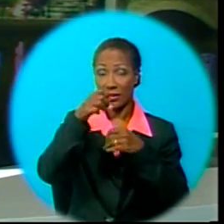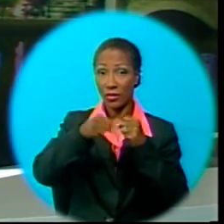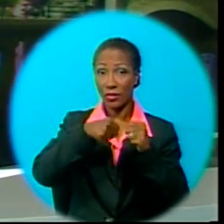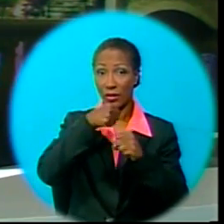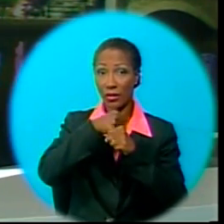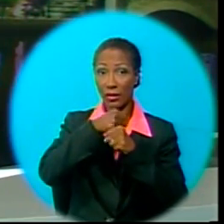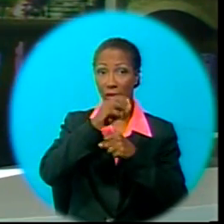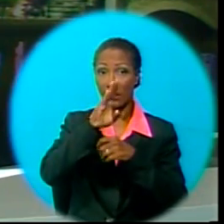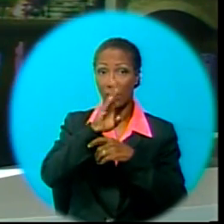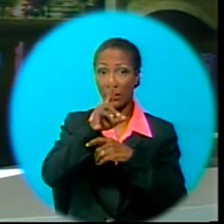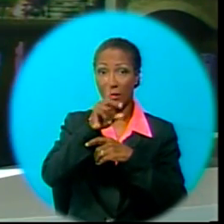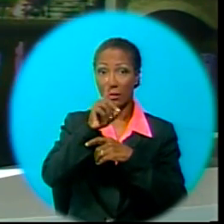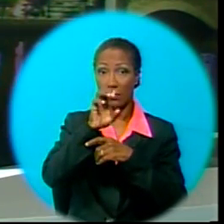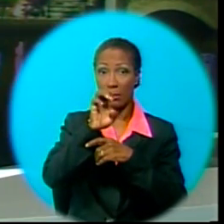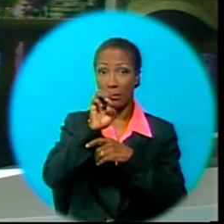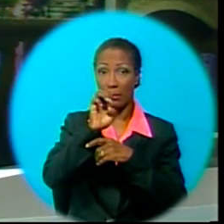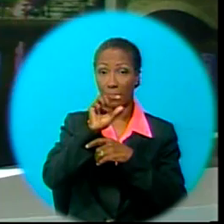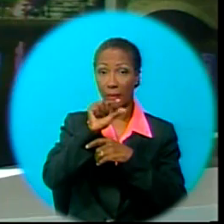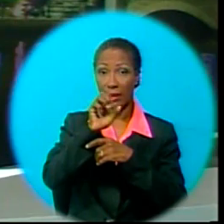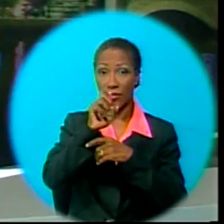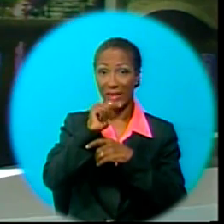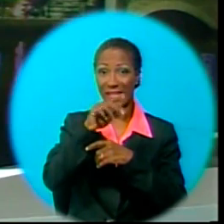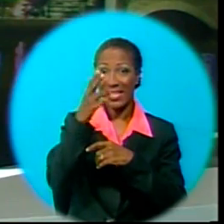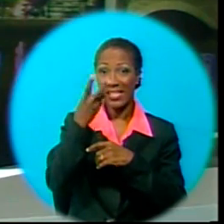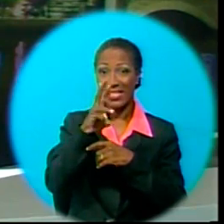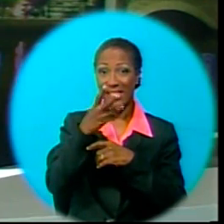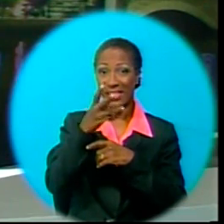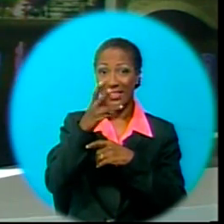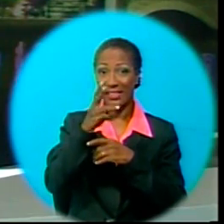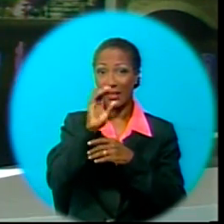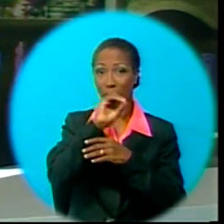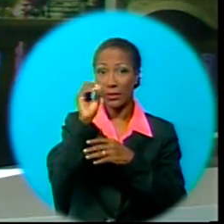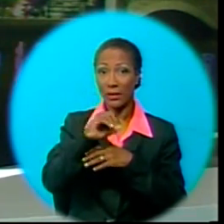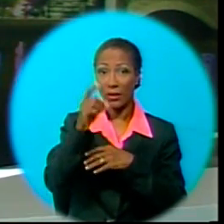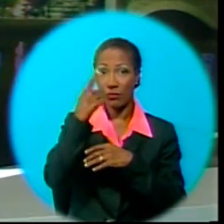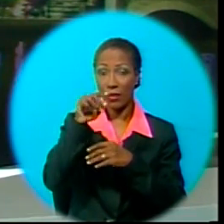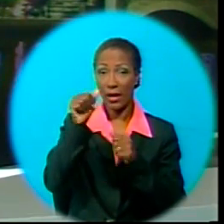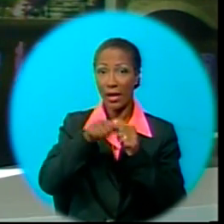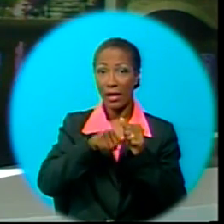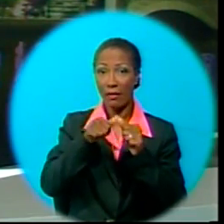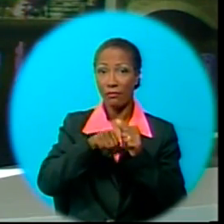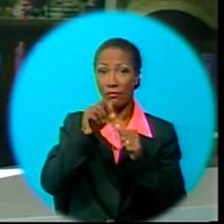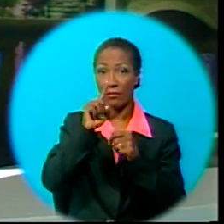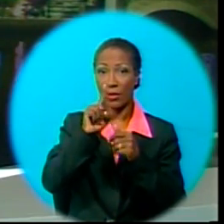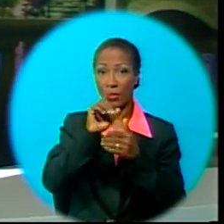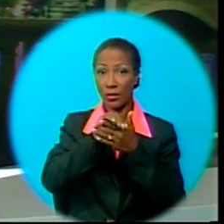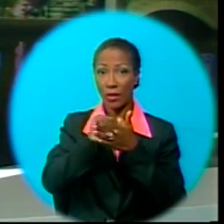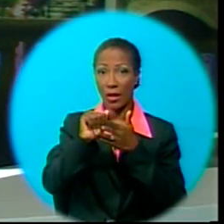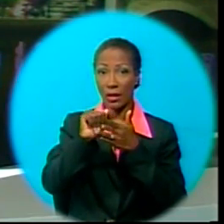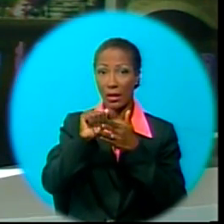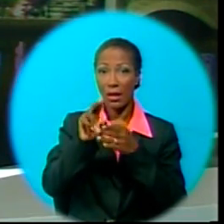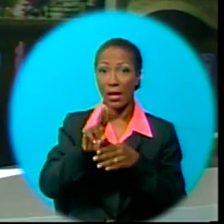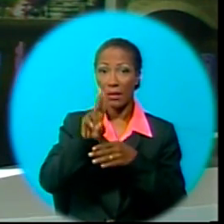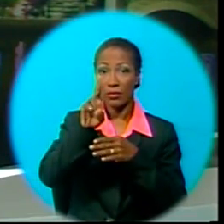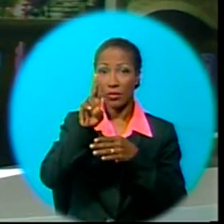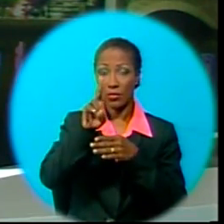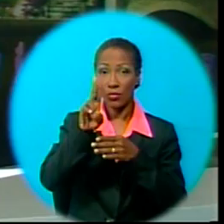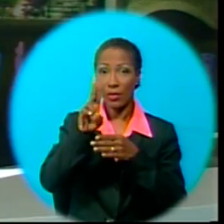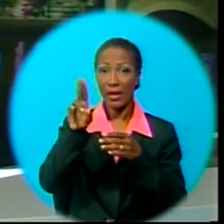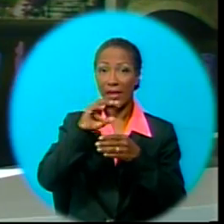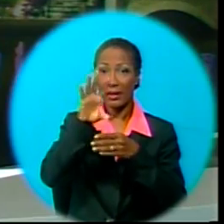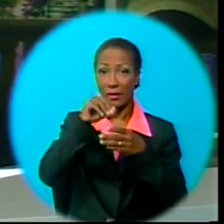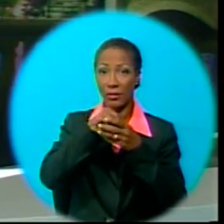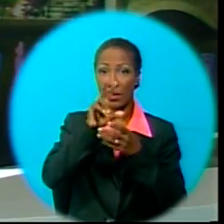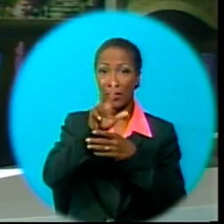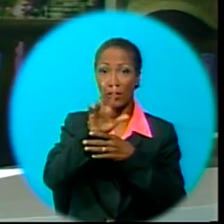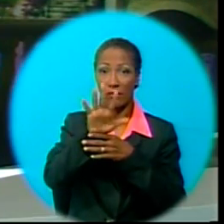new rates are 16% for every complete dollar of taxable income up to and including